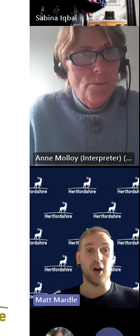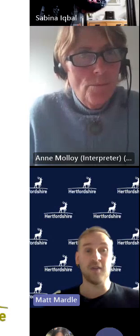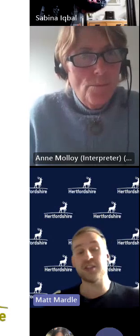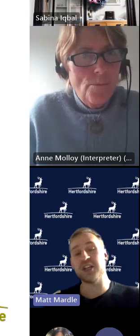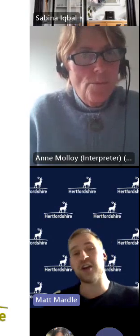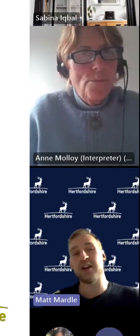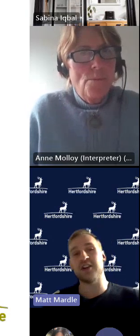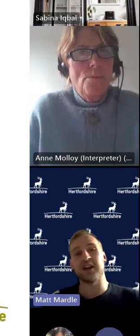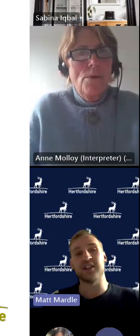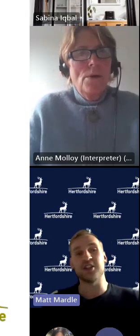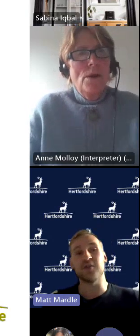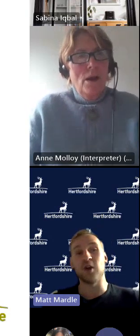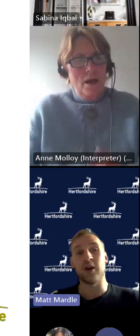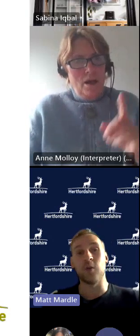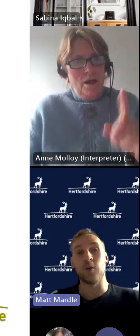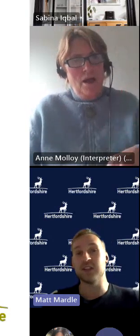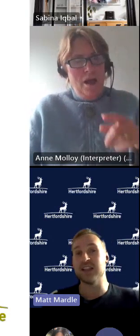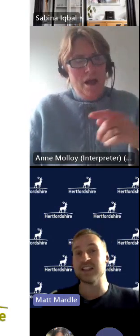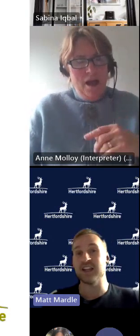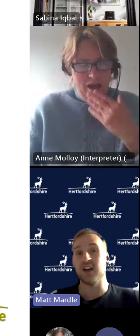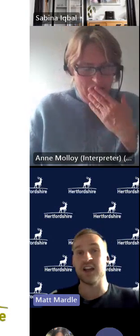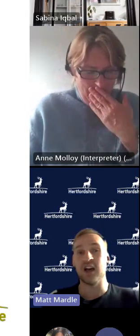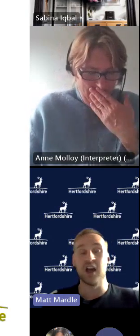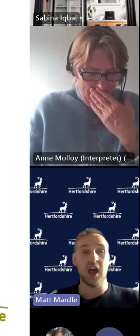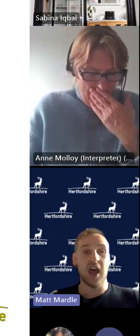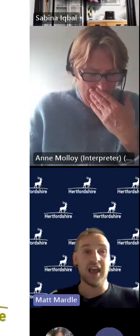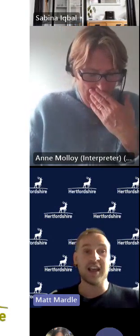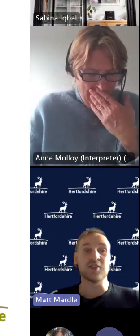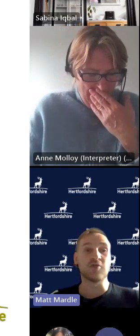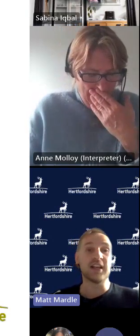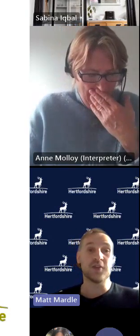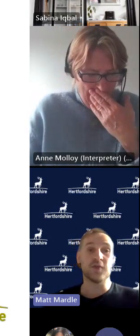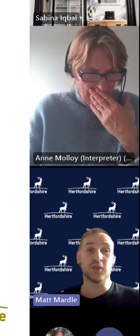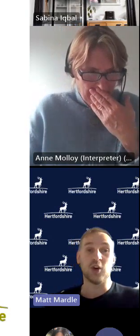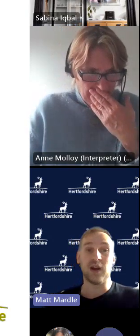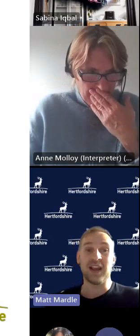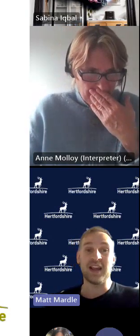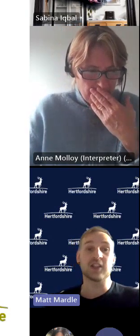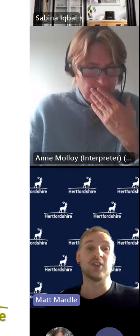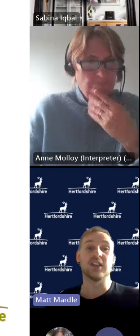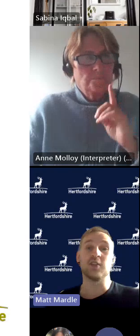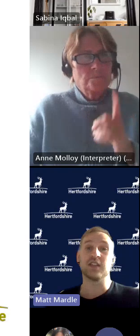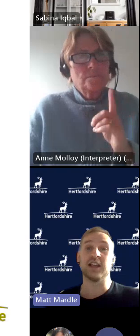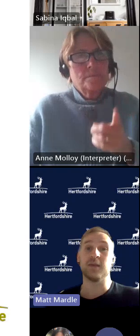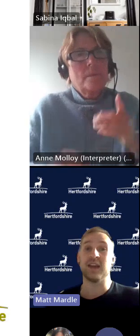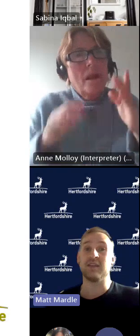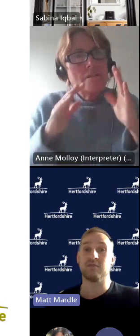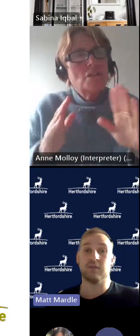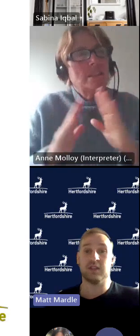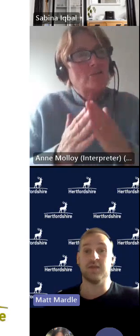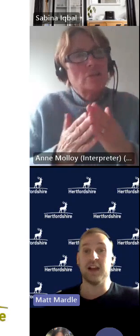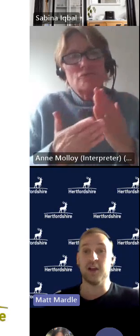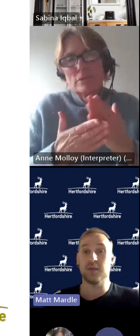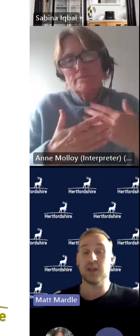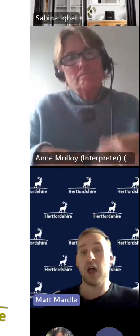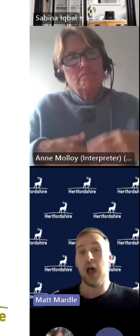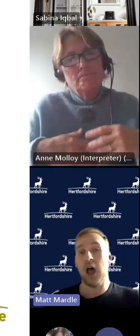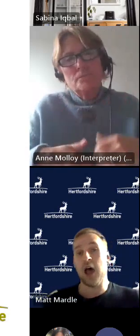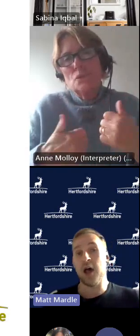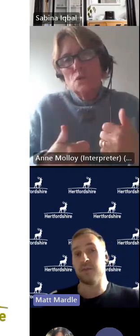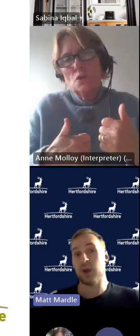The Hertfordshire directory, so just following on what Tina said earlier, it is a really useful tool and it is continuously being